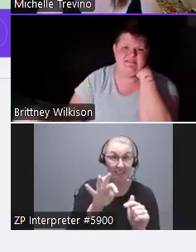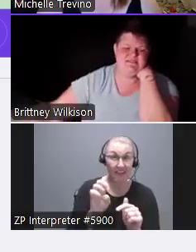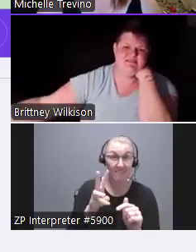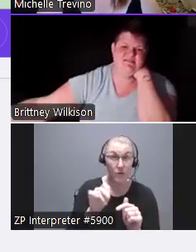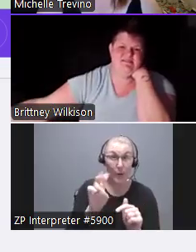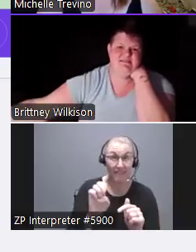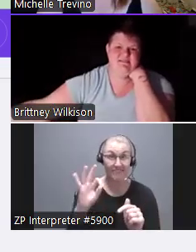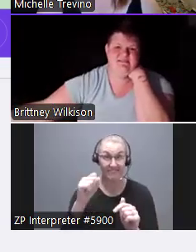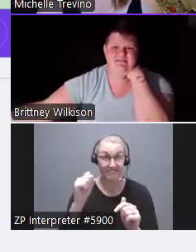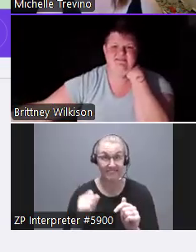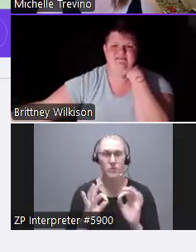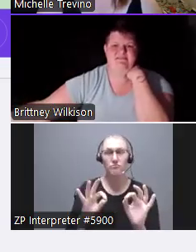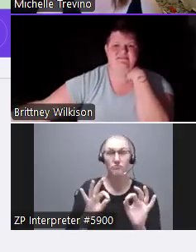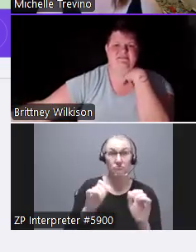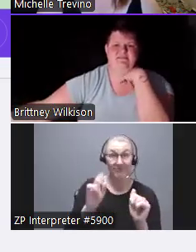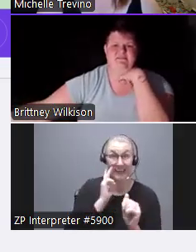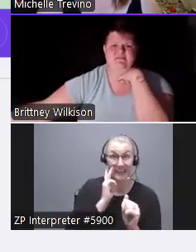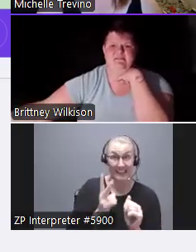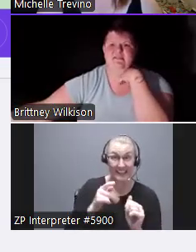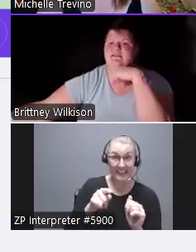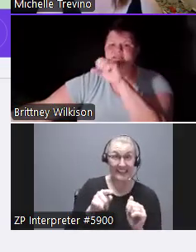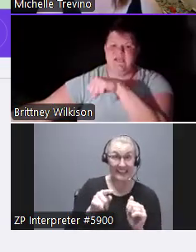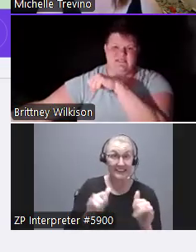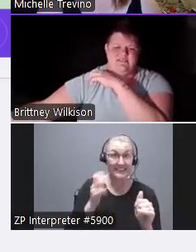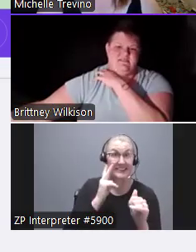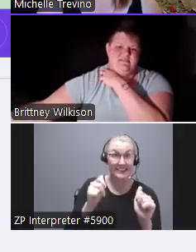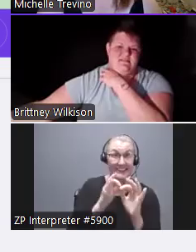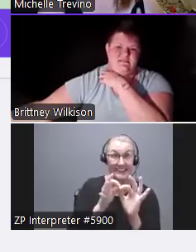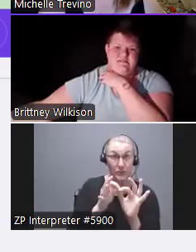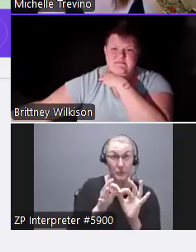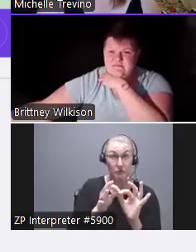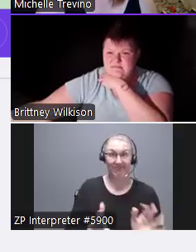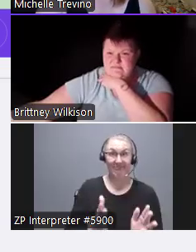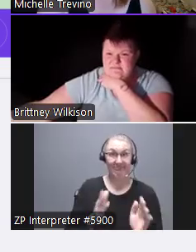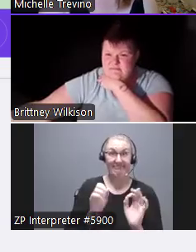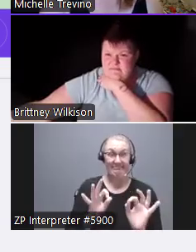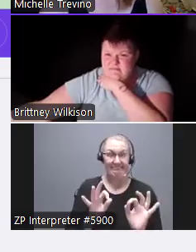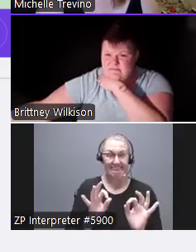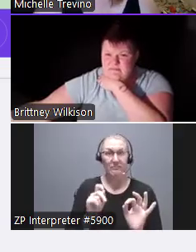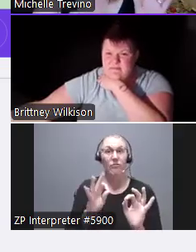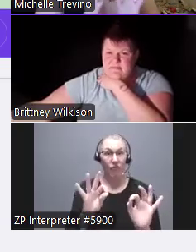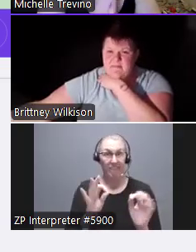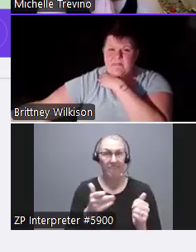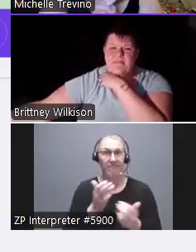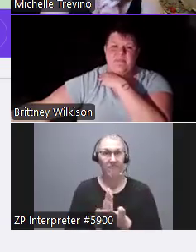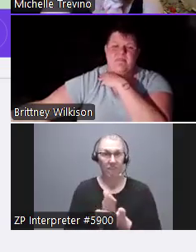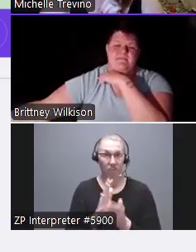Yes. And can you still see the interpreter? Yes. Amen. All right. Now,